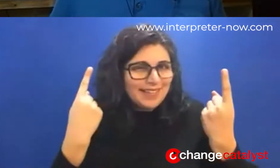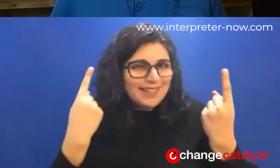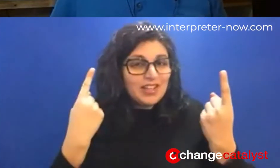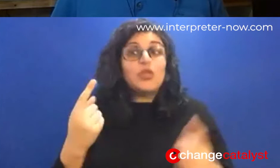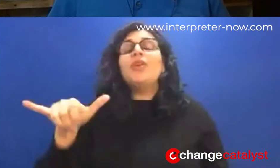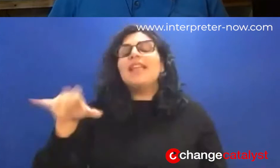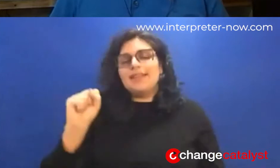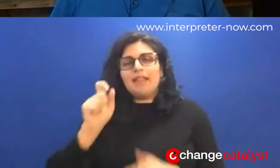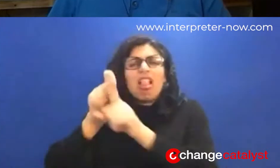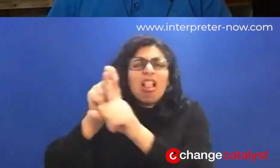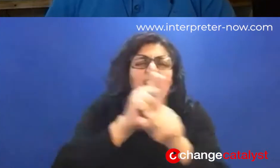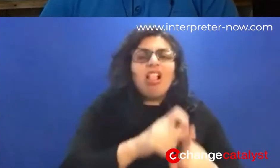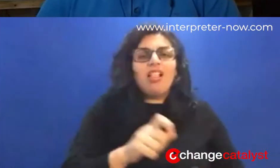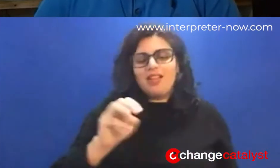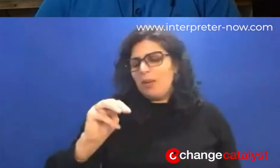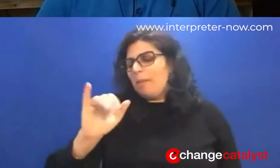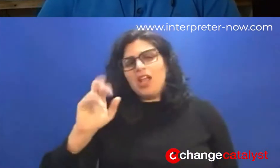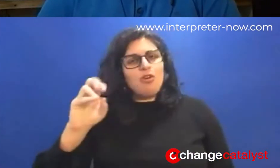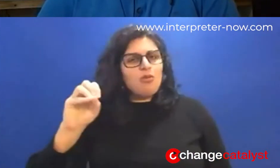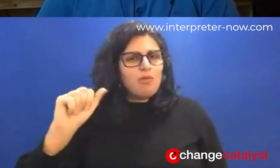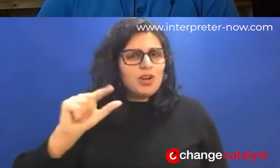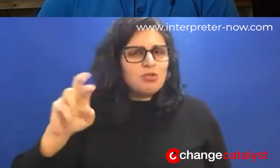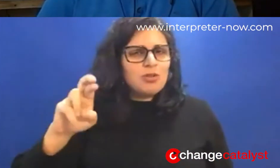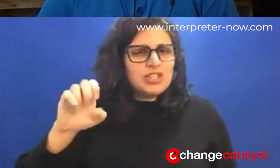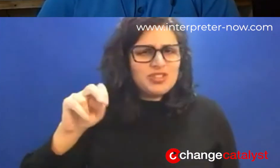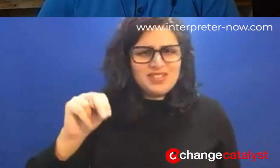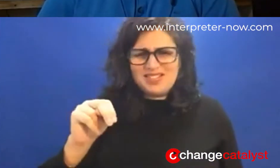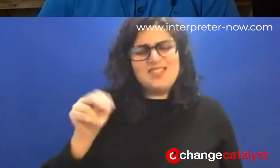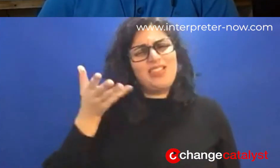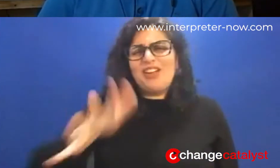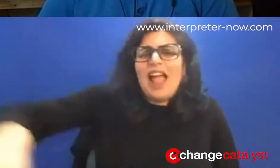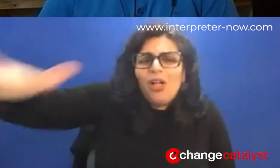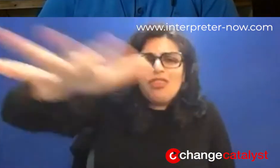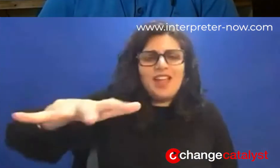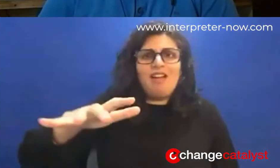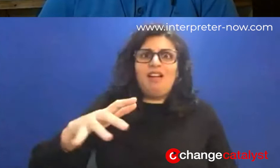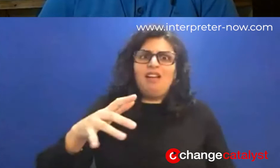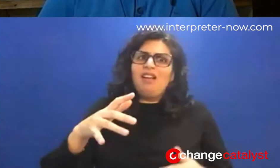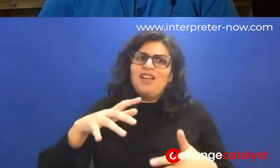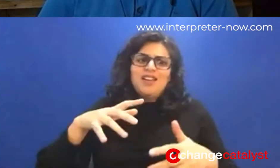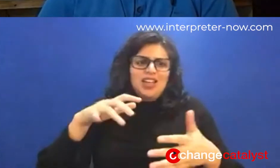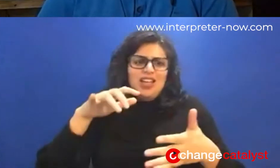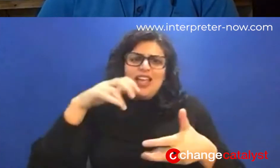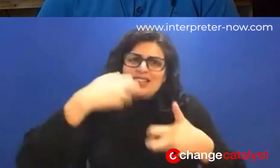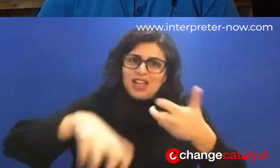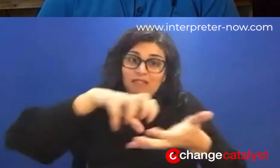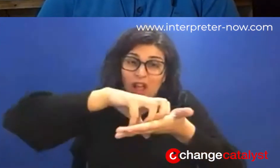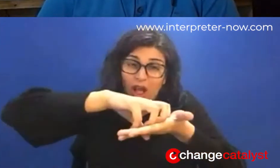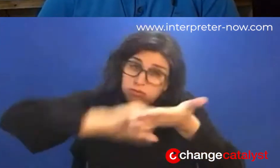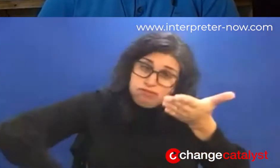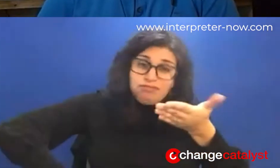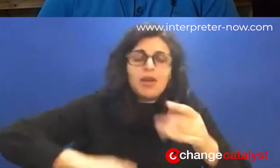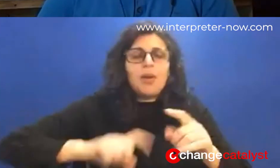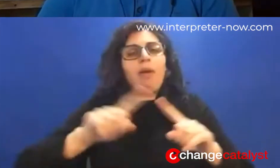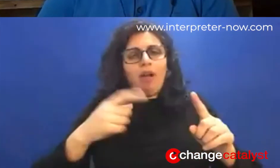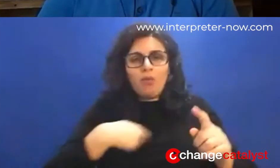there. It's hard to get rid of it across the board. We're humans and we're always going to do that kind of stuff, but we can be aware